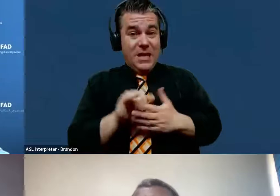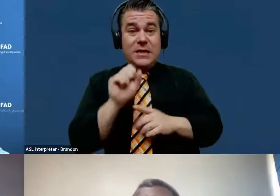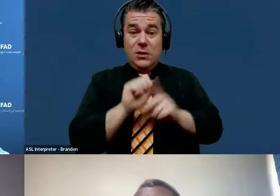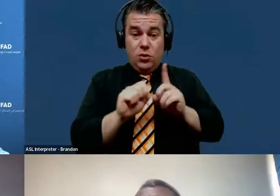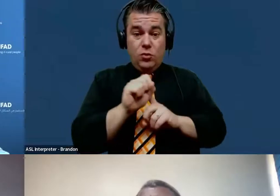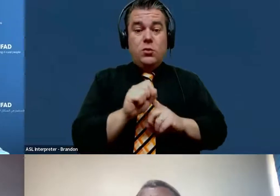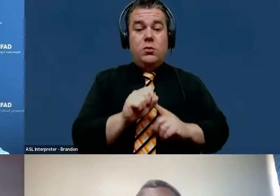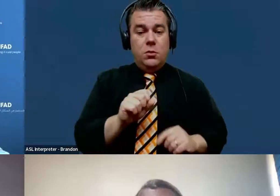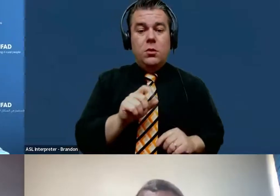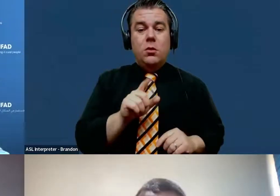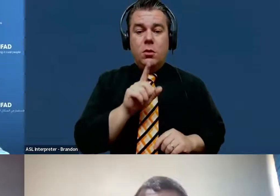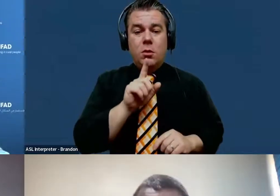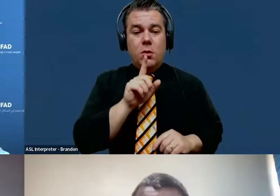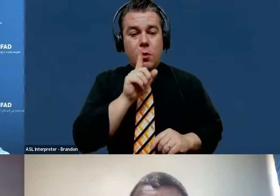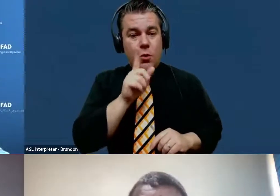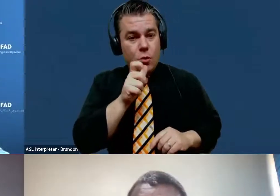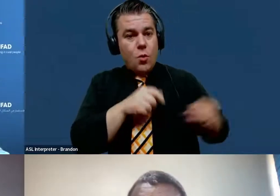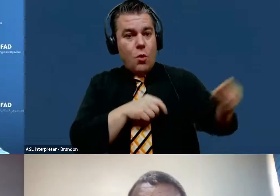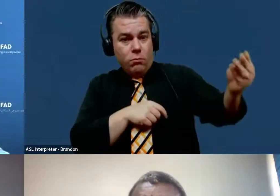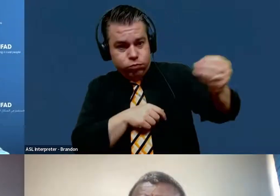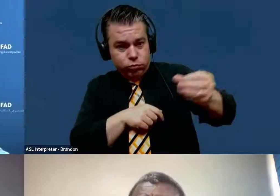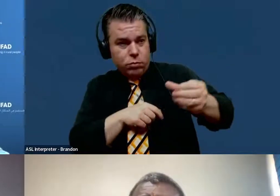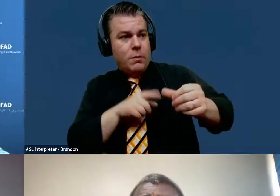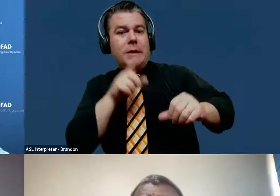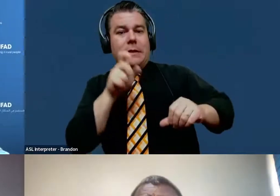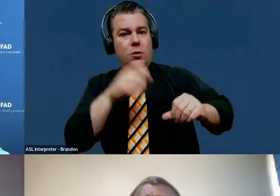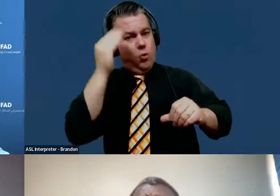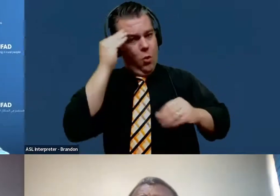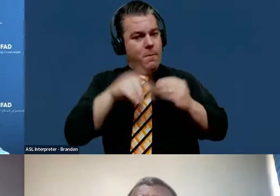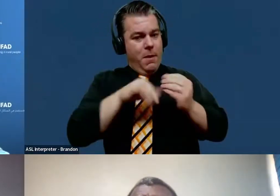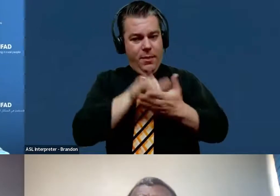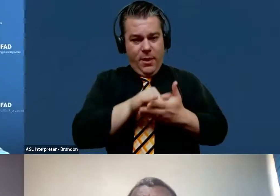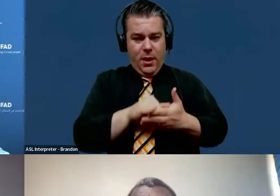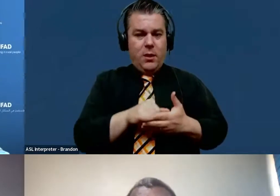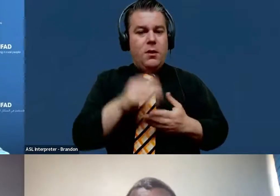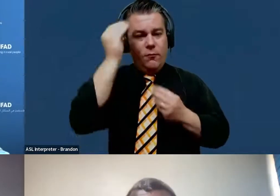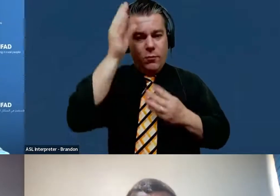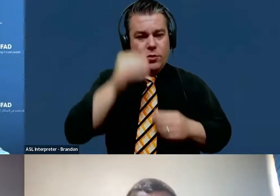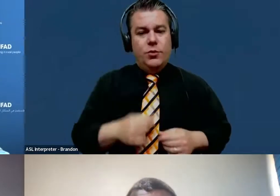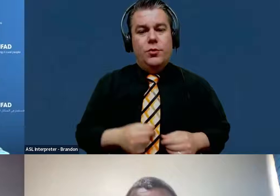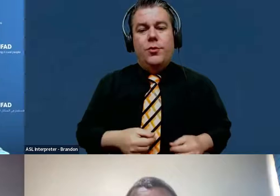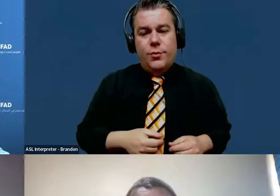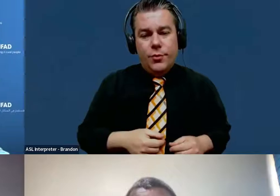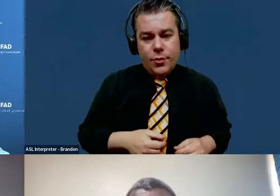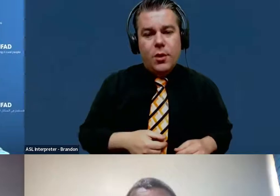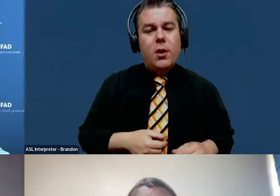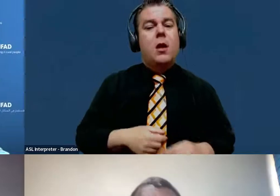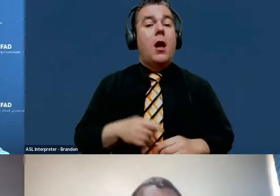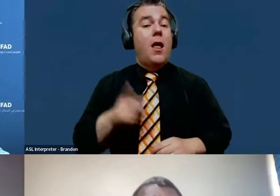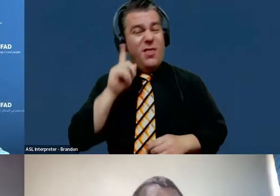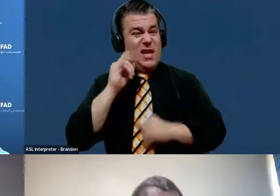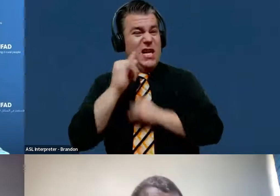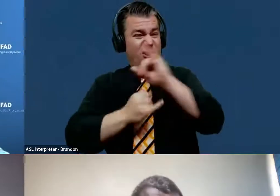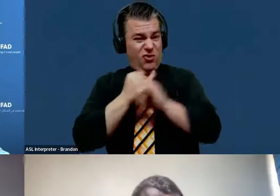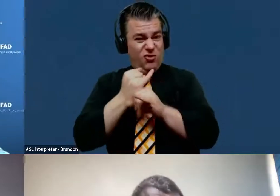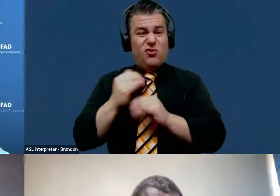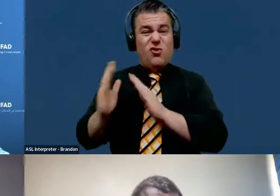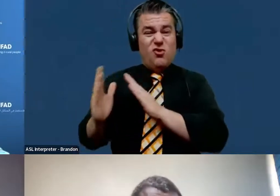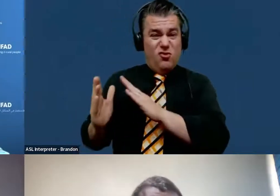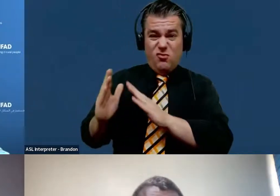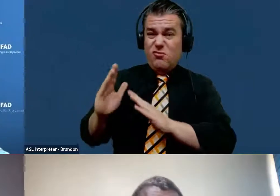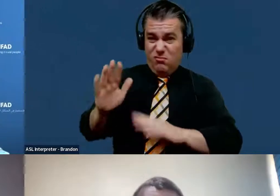need to be knowledgeable about this information. I think as the international community, people need to plan